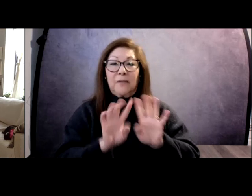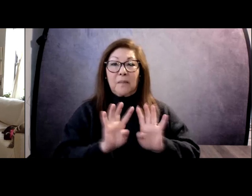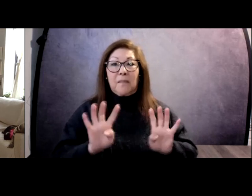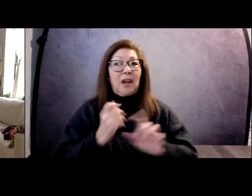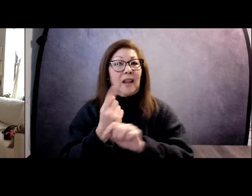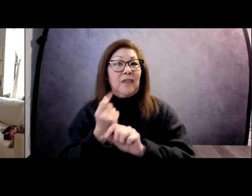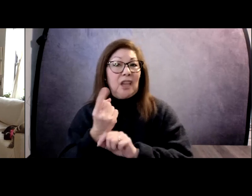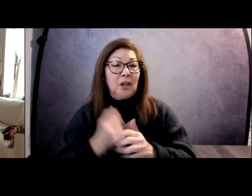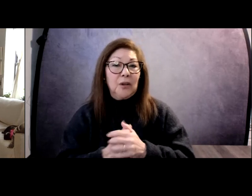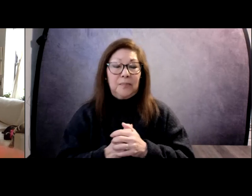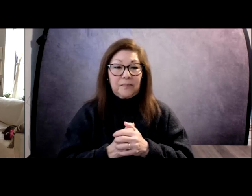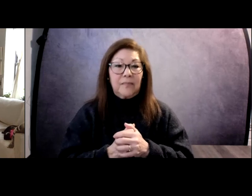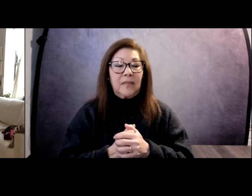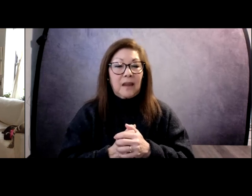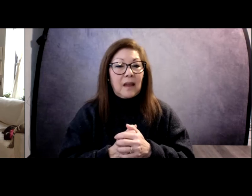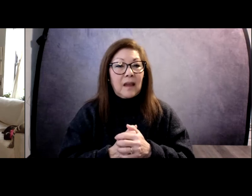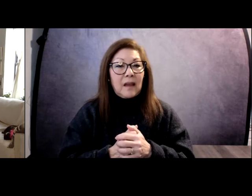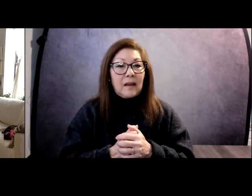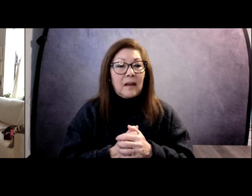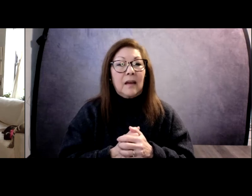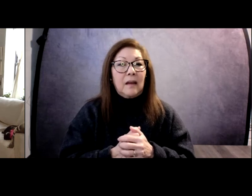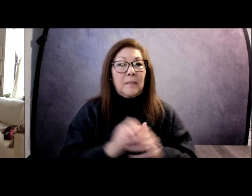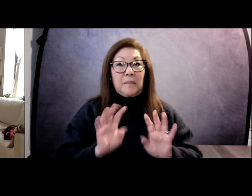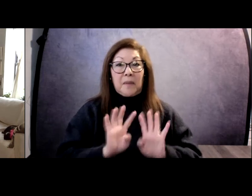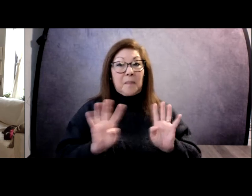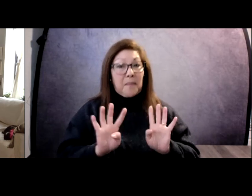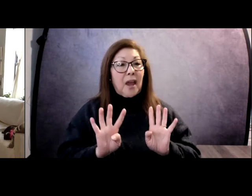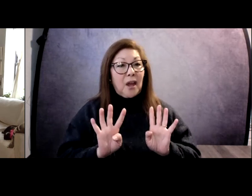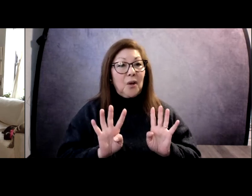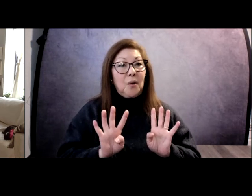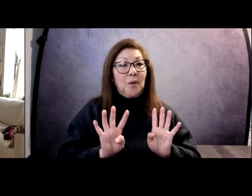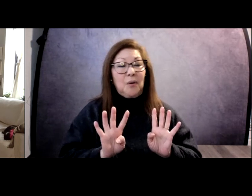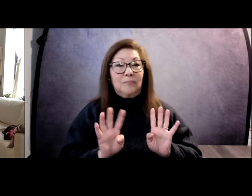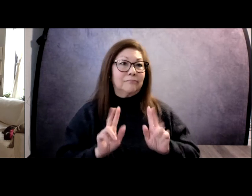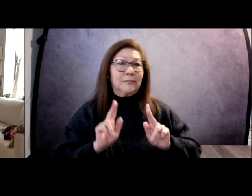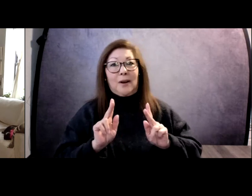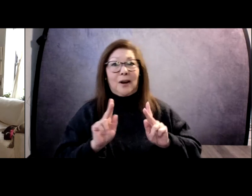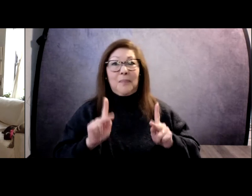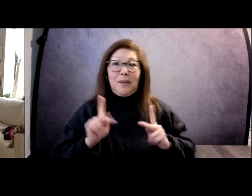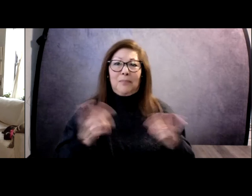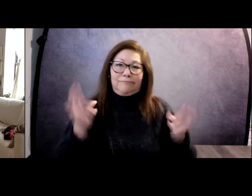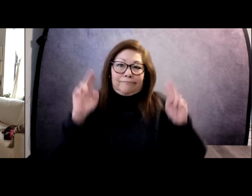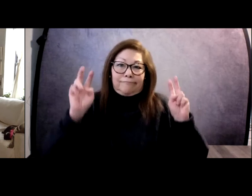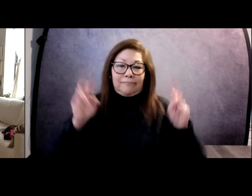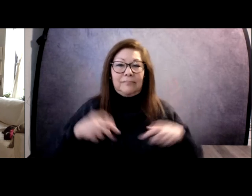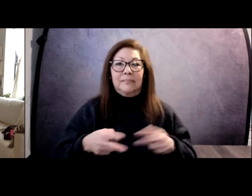And so like, they will, you know, humans are humans and they will have